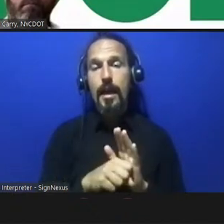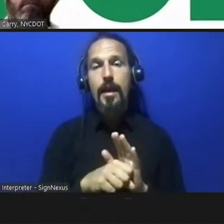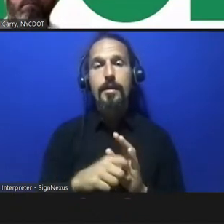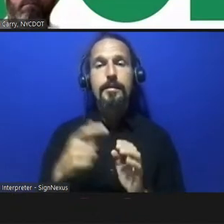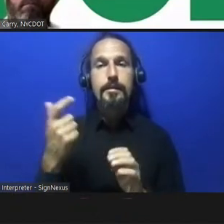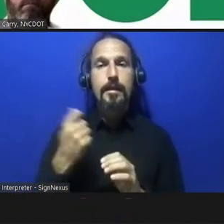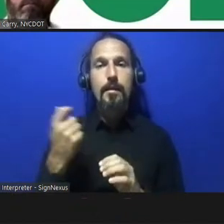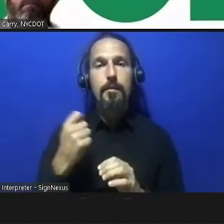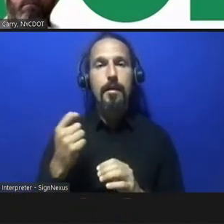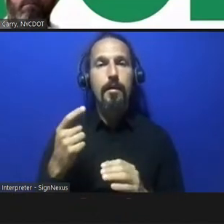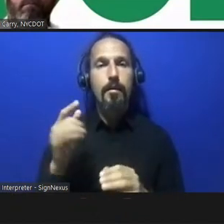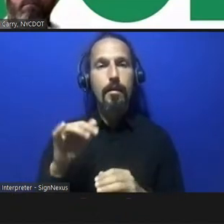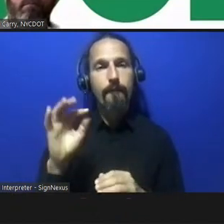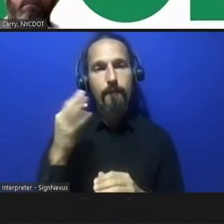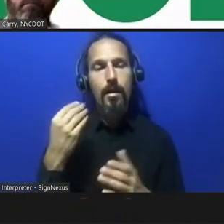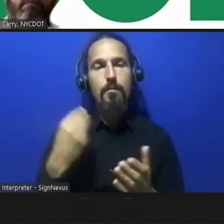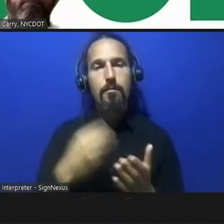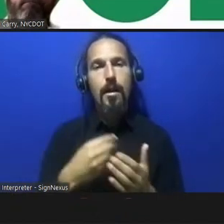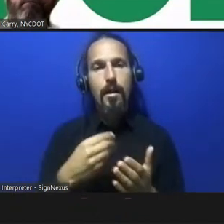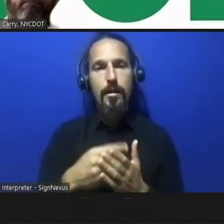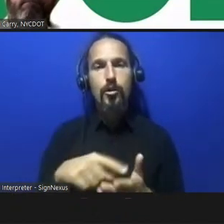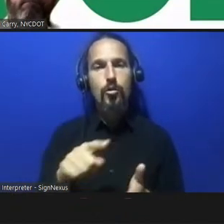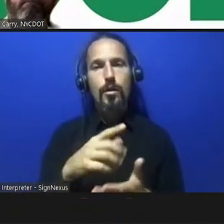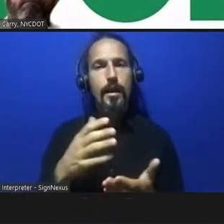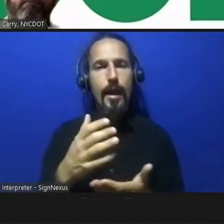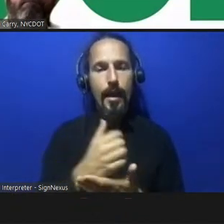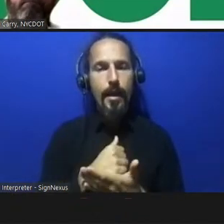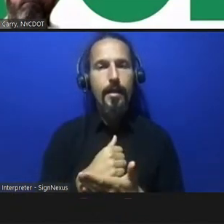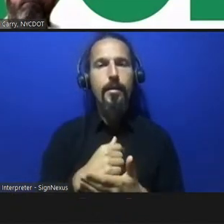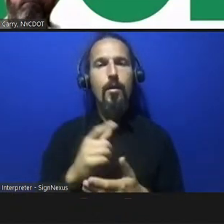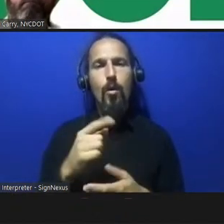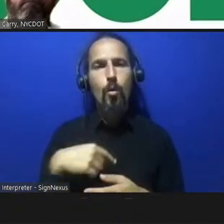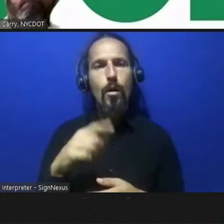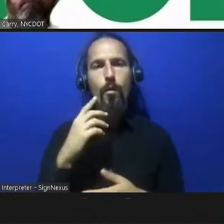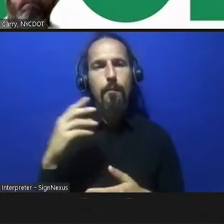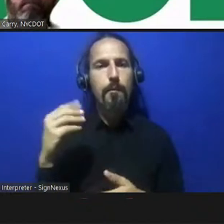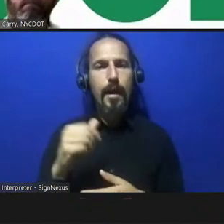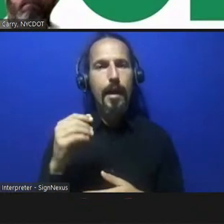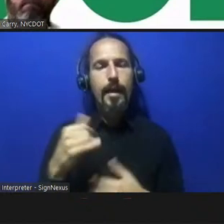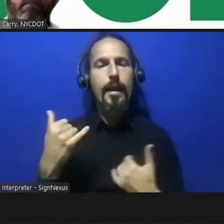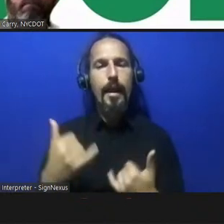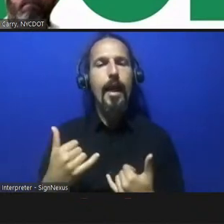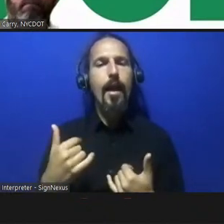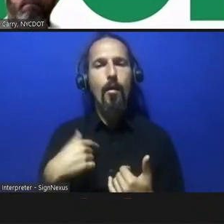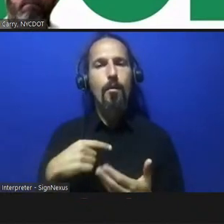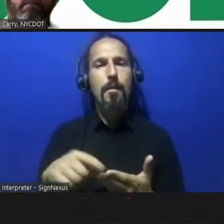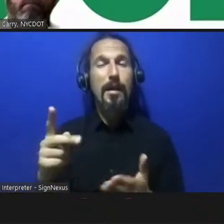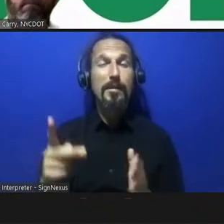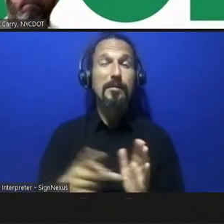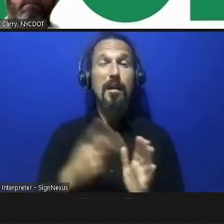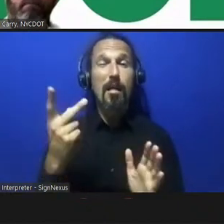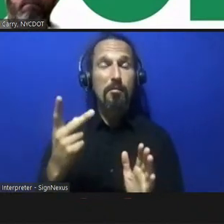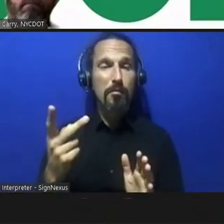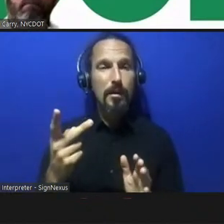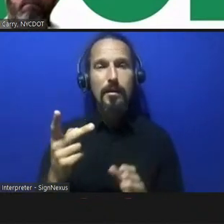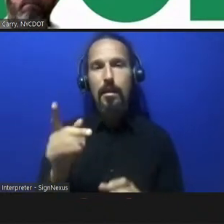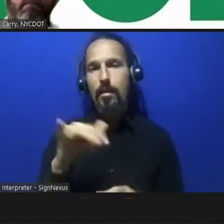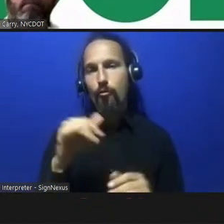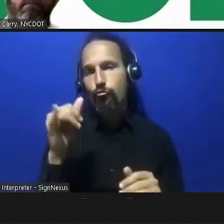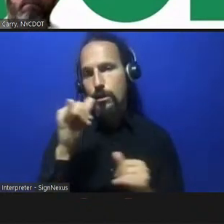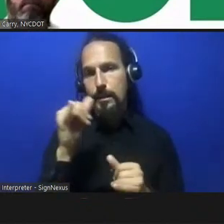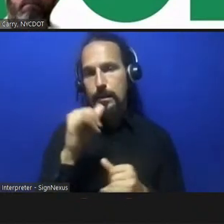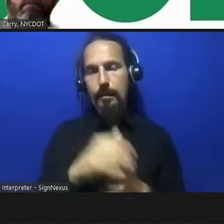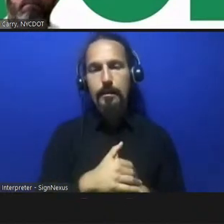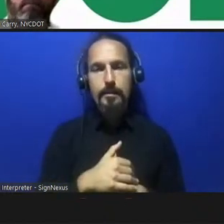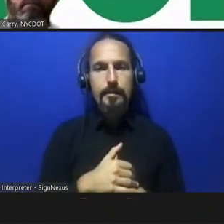guys get through the federal money that you guys get one way or another we're paying for it and now we're paying twice for it it's ridiculous